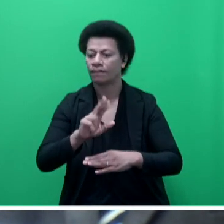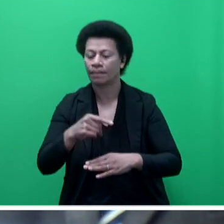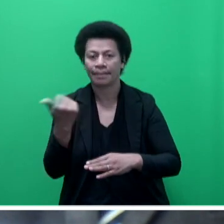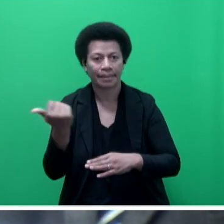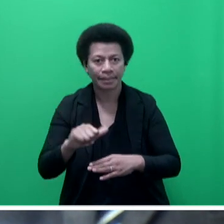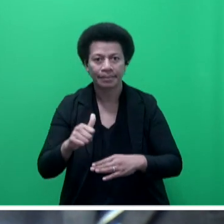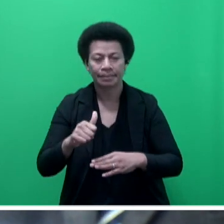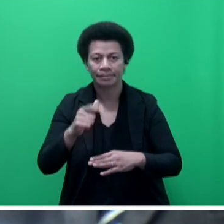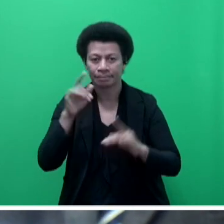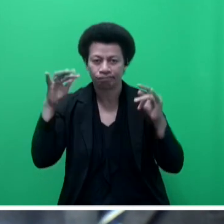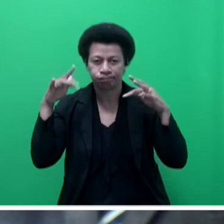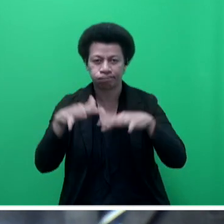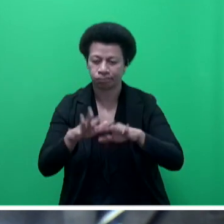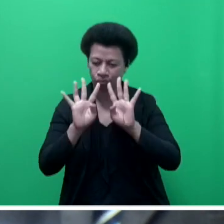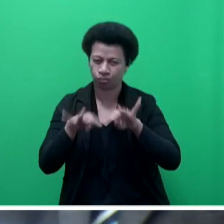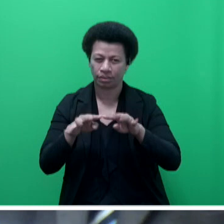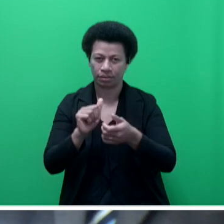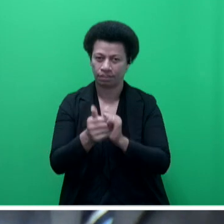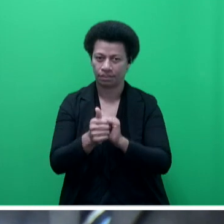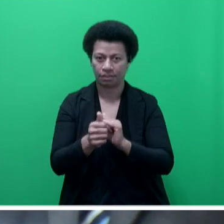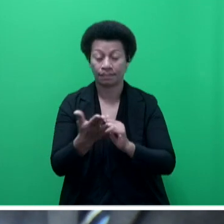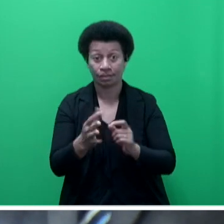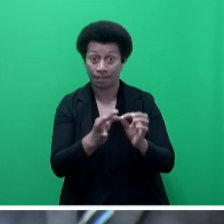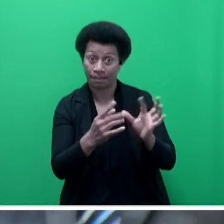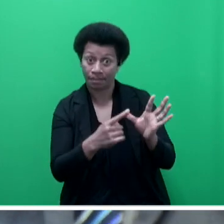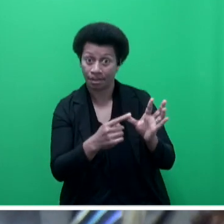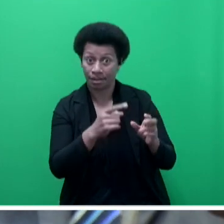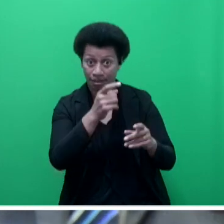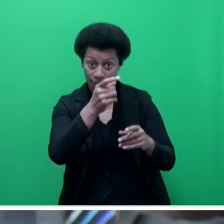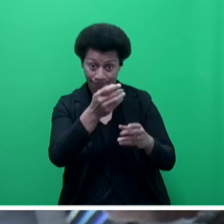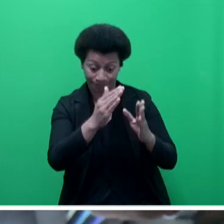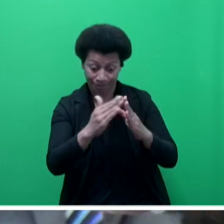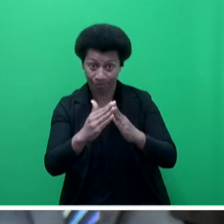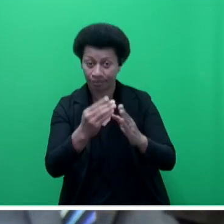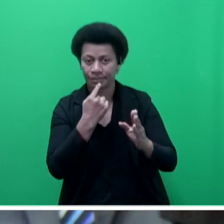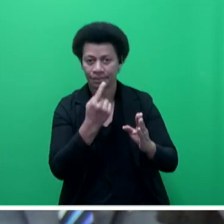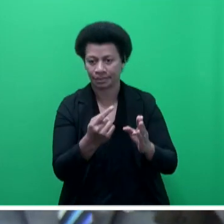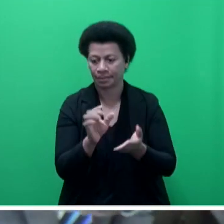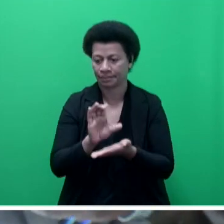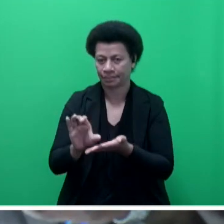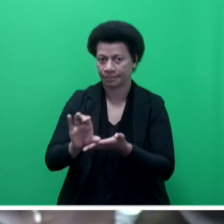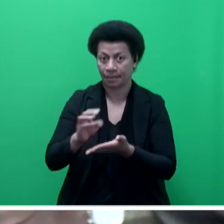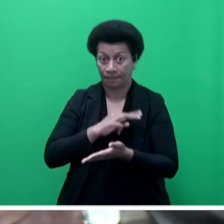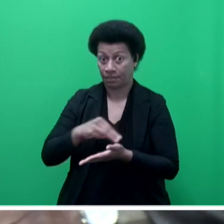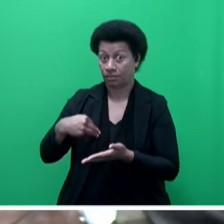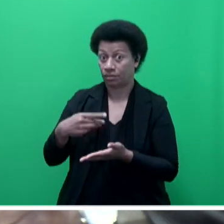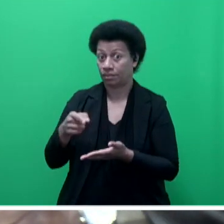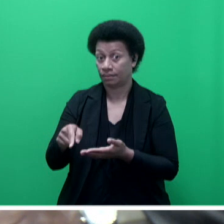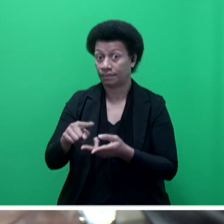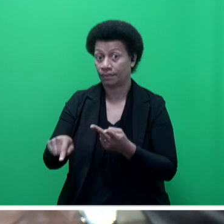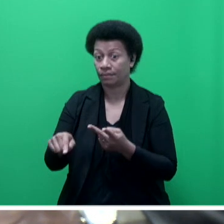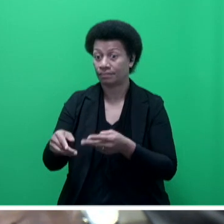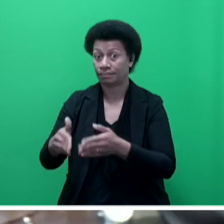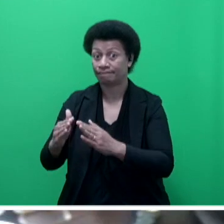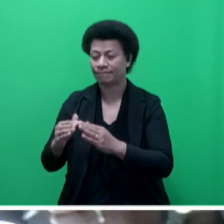the report, Bar Town Council had no other option but to consult the Ministry of Local Government and Ministry of Infrastructure